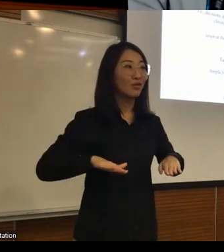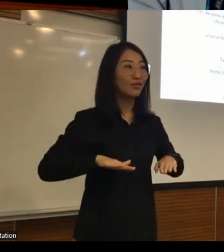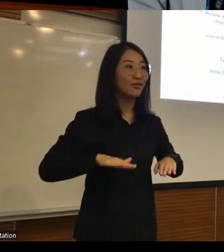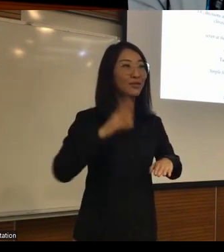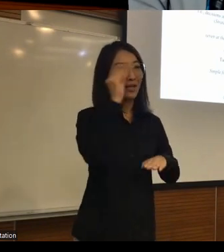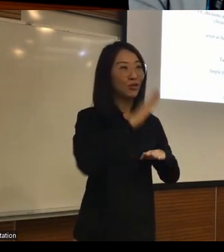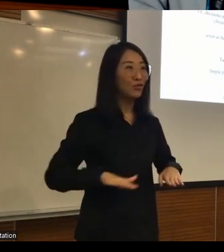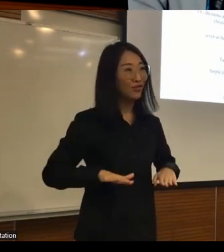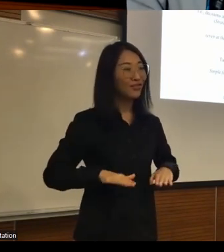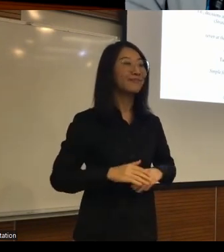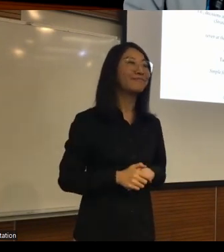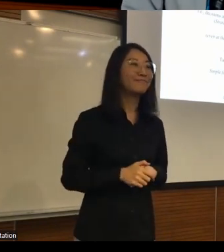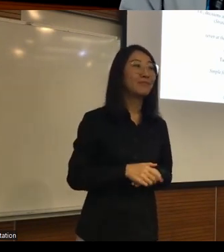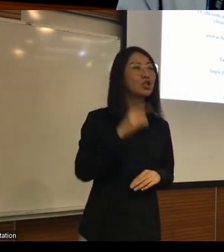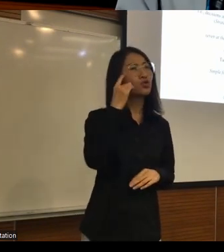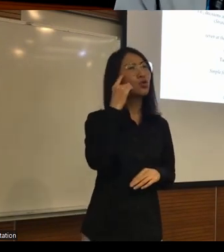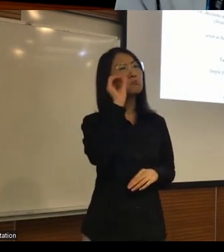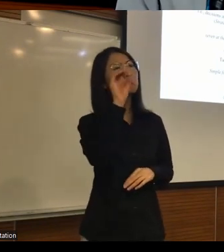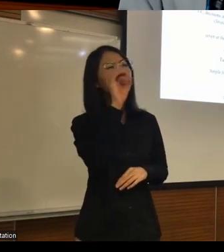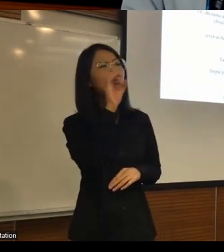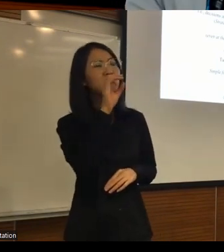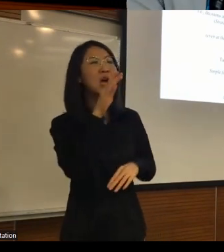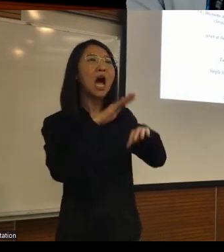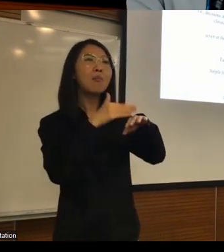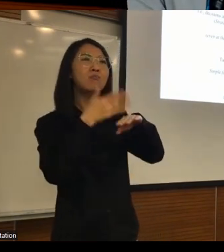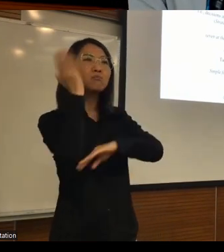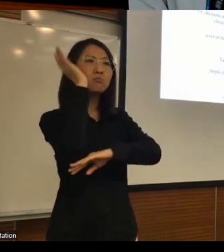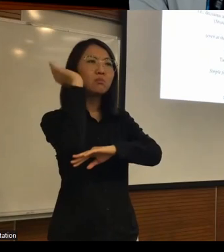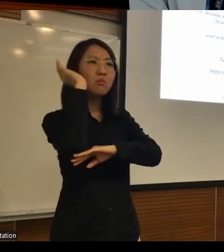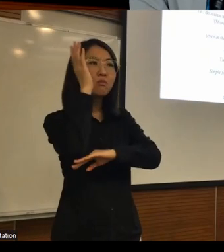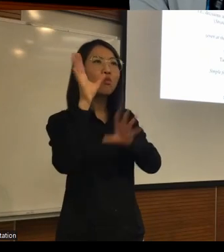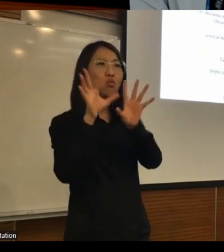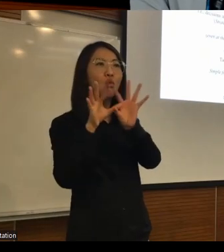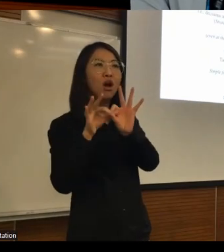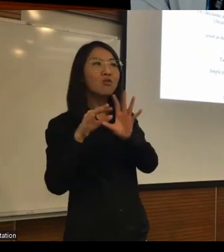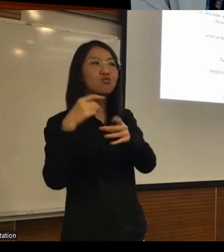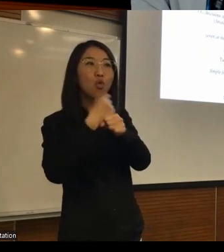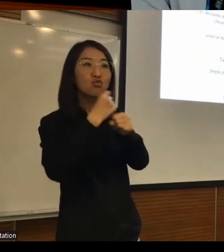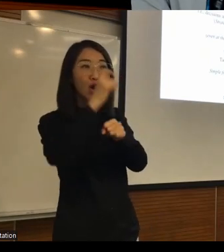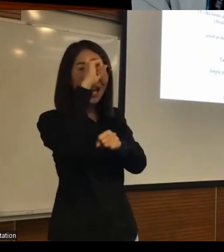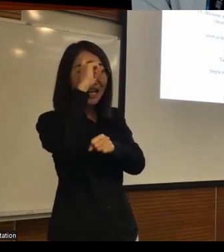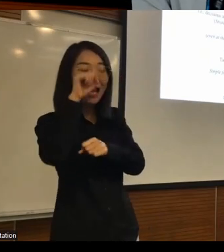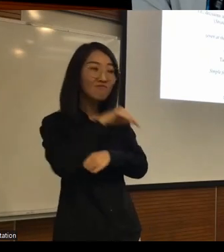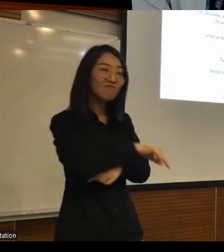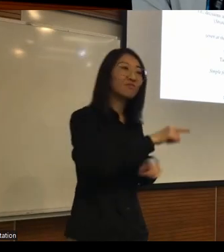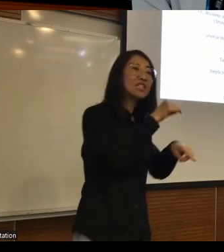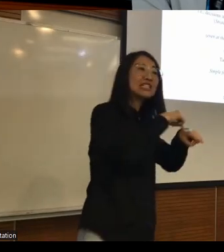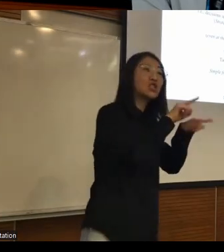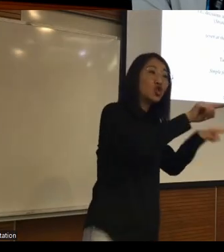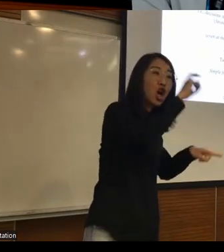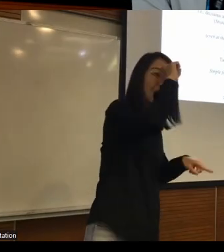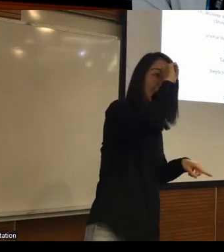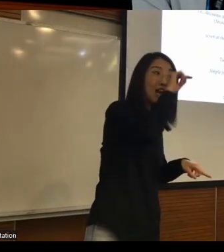Good evening. Yes, I would like to ask that you have mentioned the working memory and the long-term memory during the work. I would like to